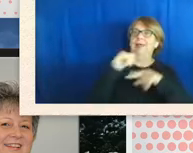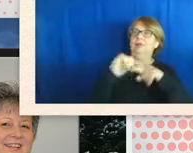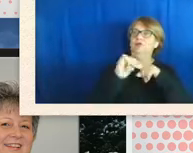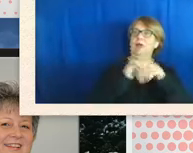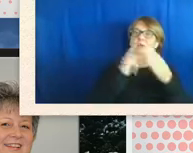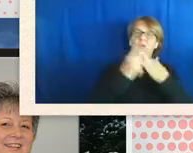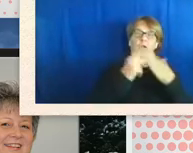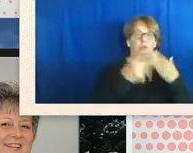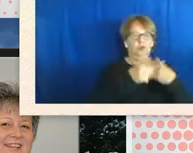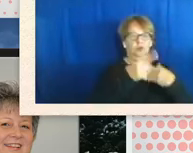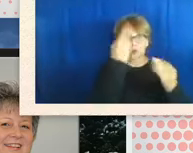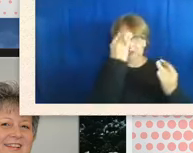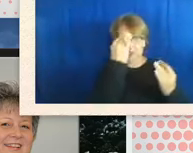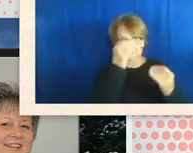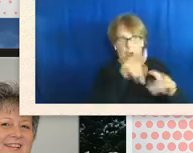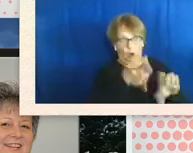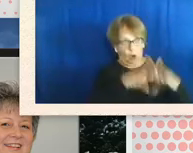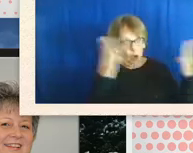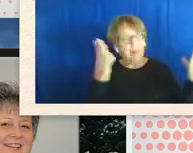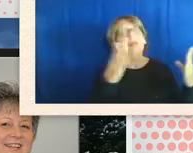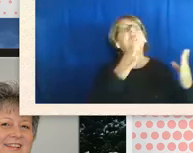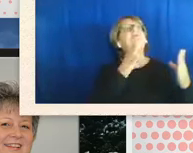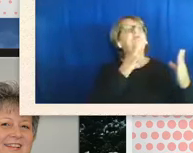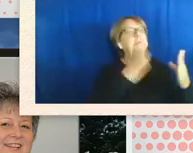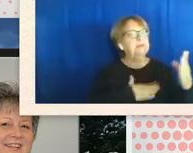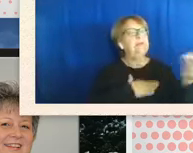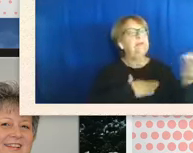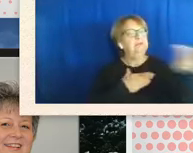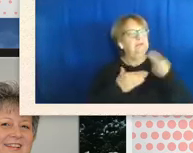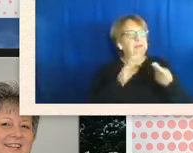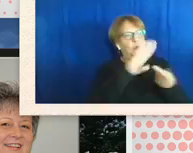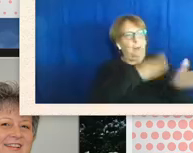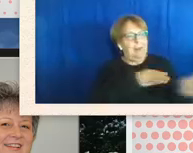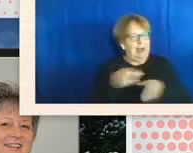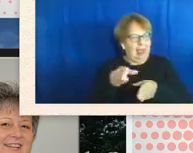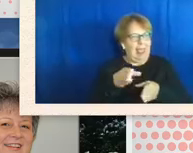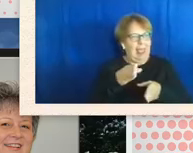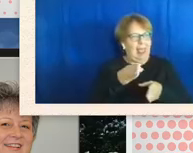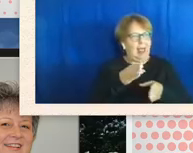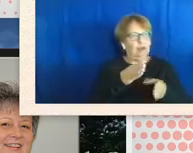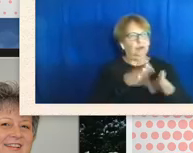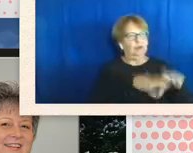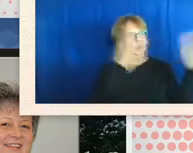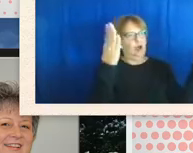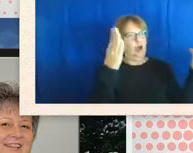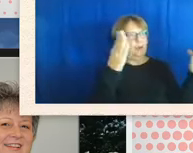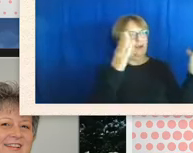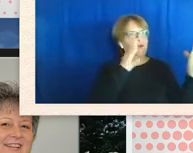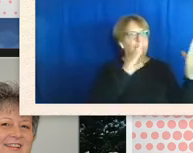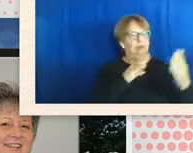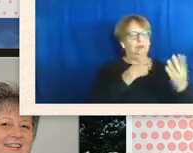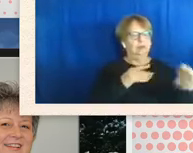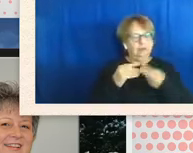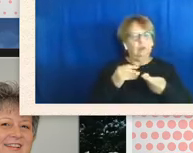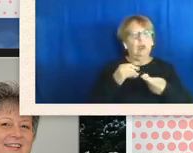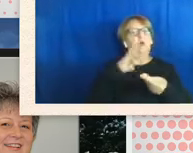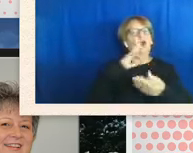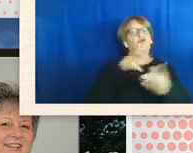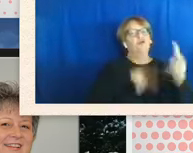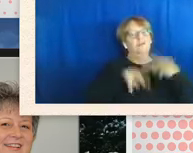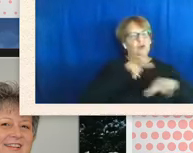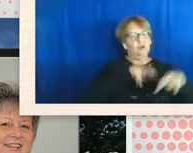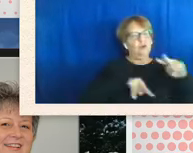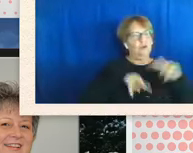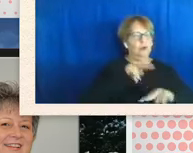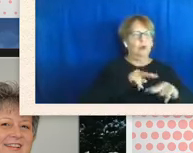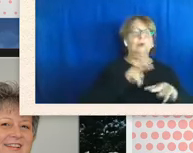reopening to submit their plans for reopening to the region for review. And it will be, of course, critical